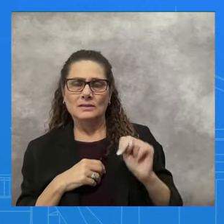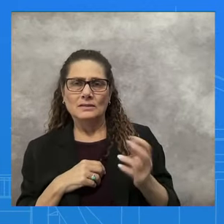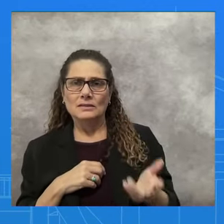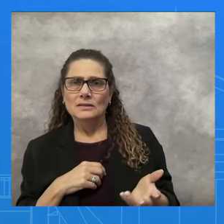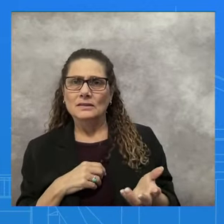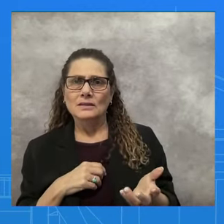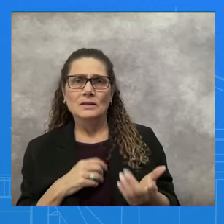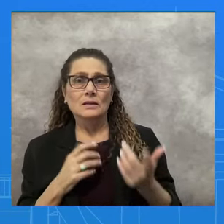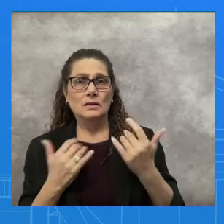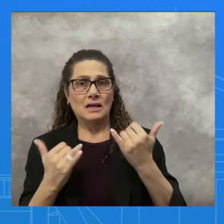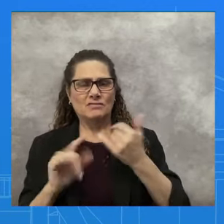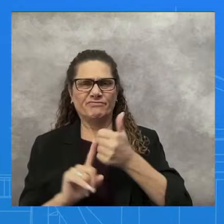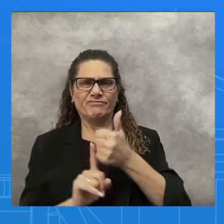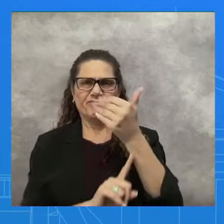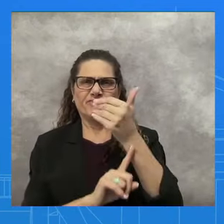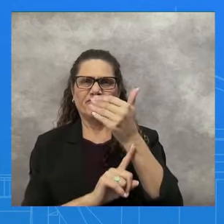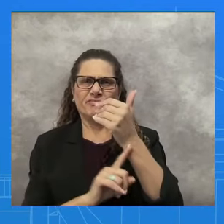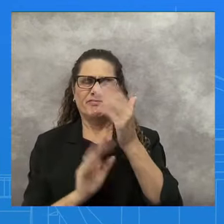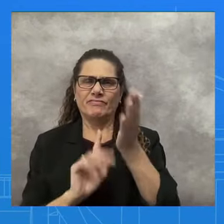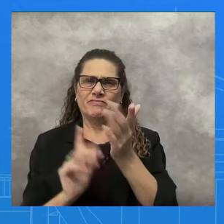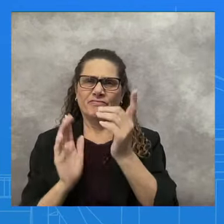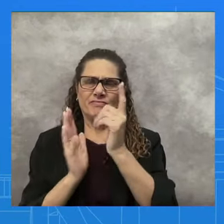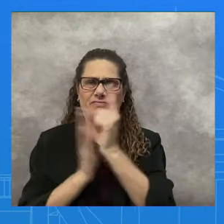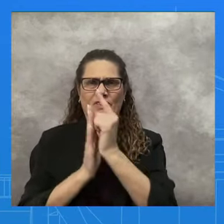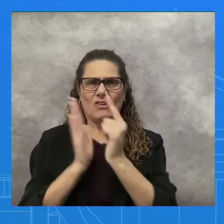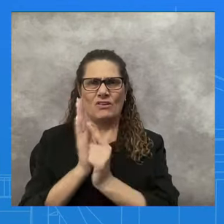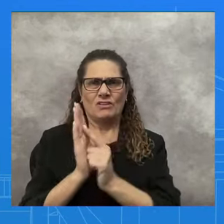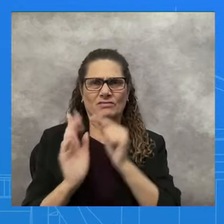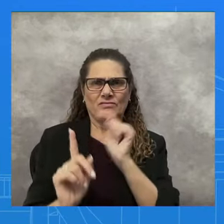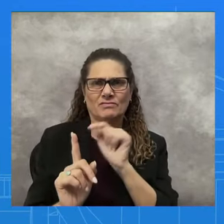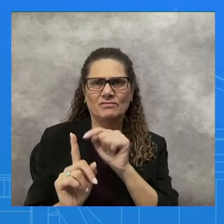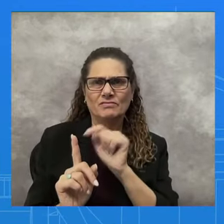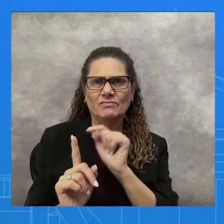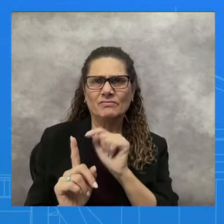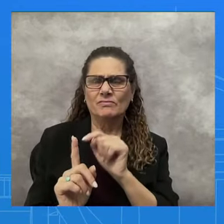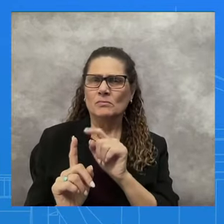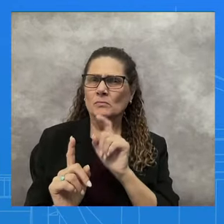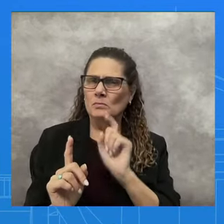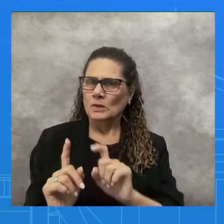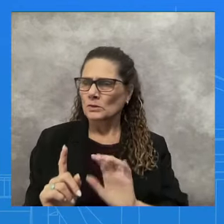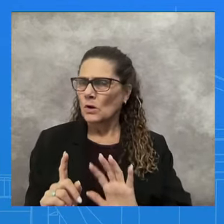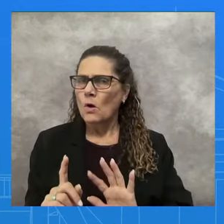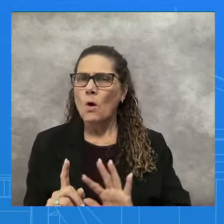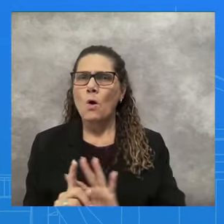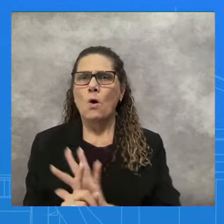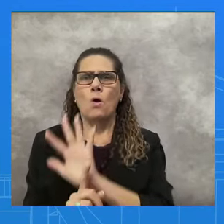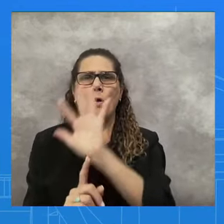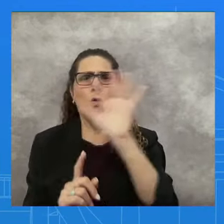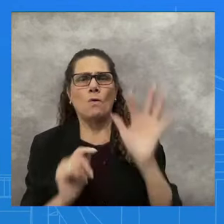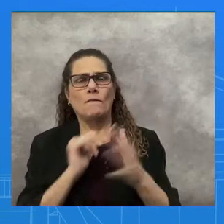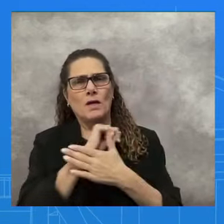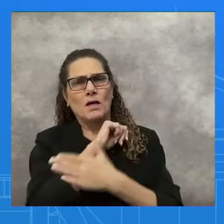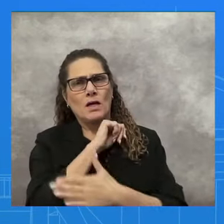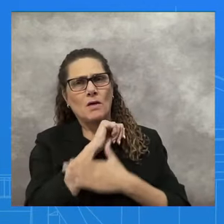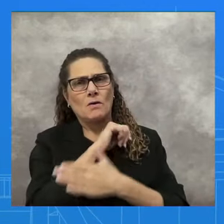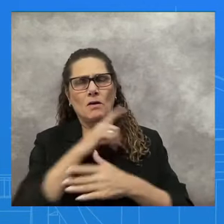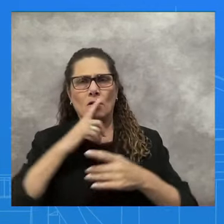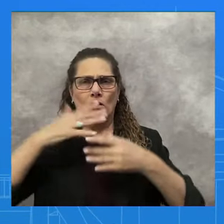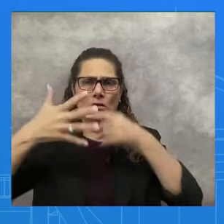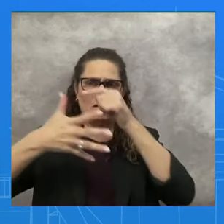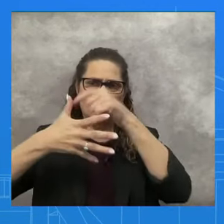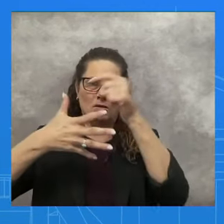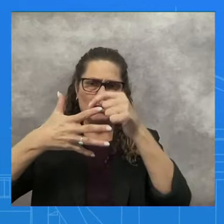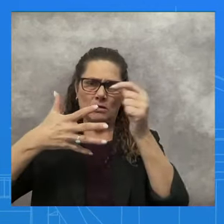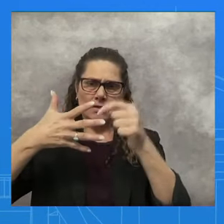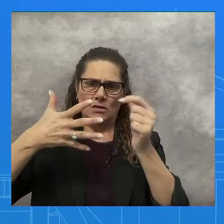national level. We need to enact universally background checks. All of those things that I just laid out as you're asking me this question is going to have an effect.